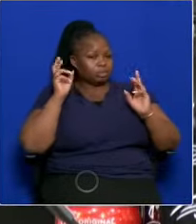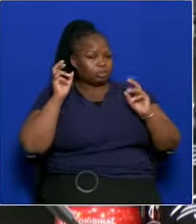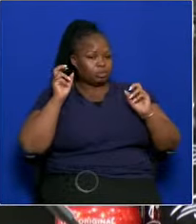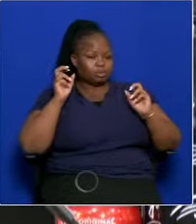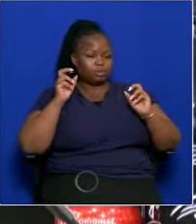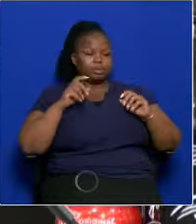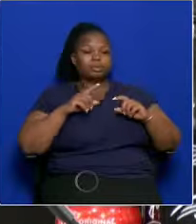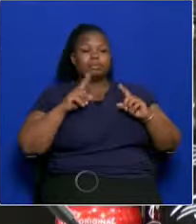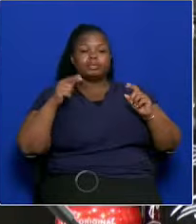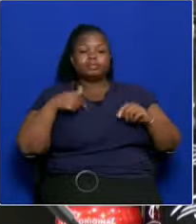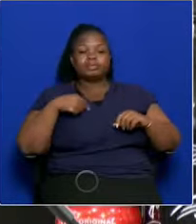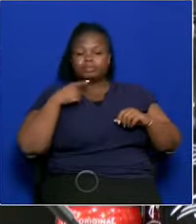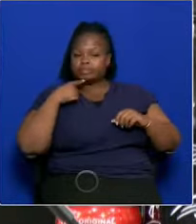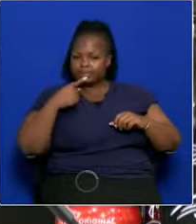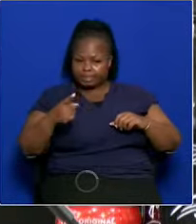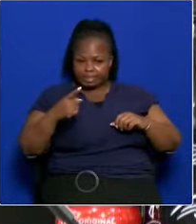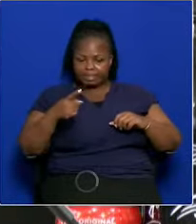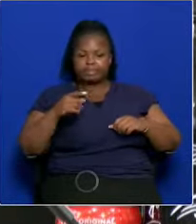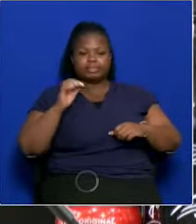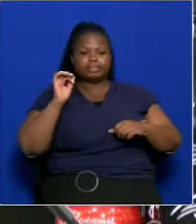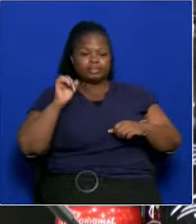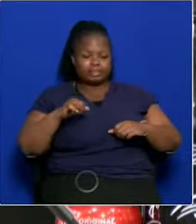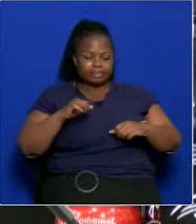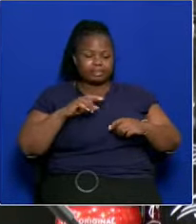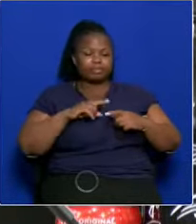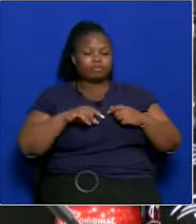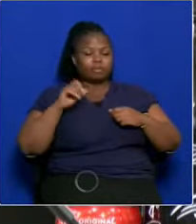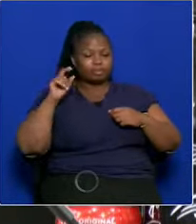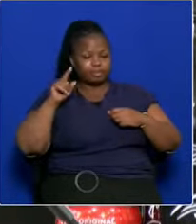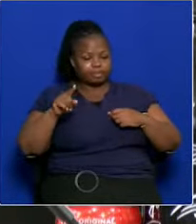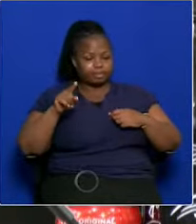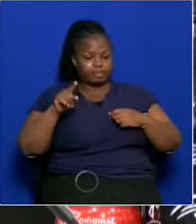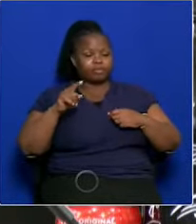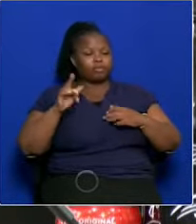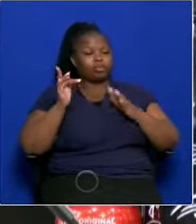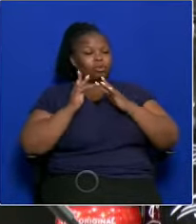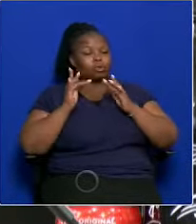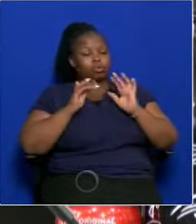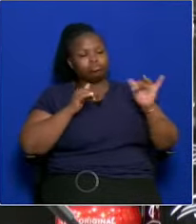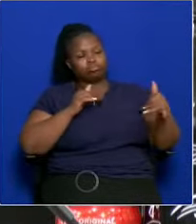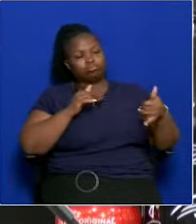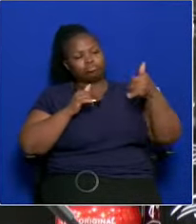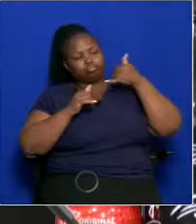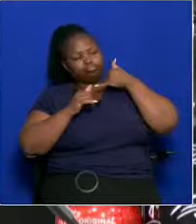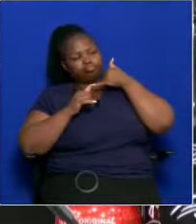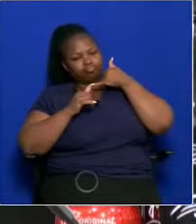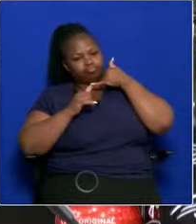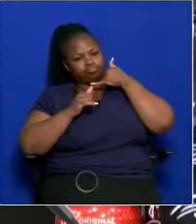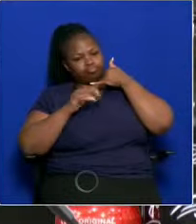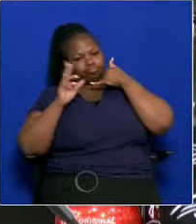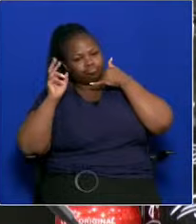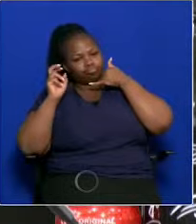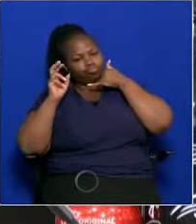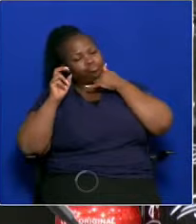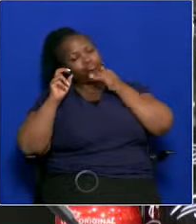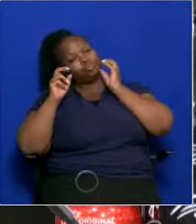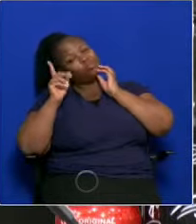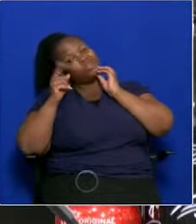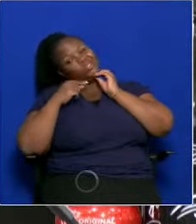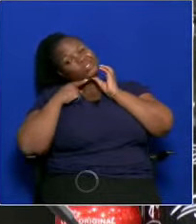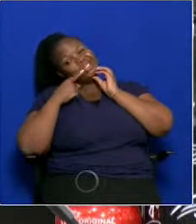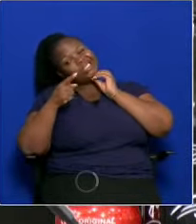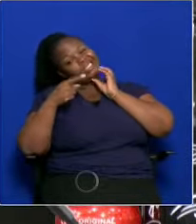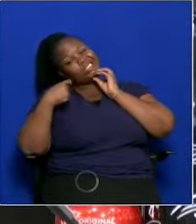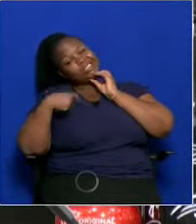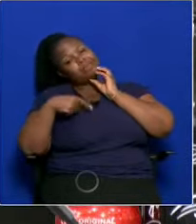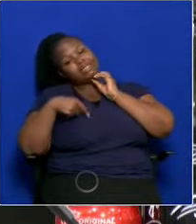the context of him calling you with matters such as what you describe as personal legal